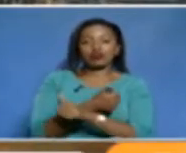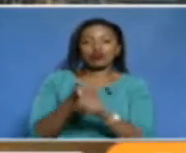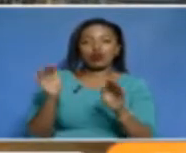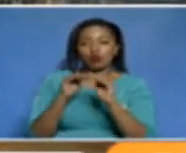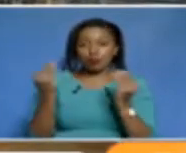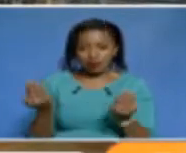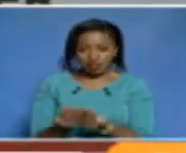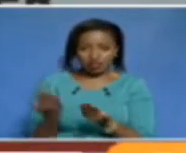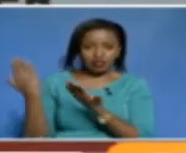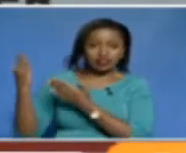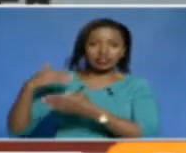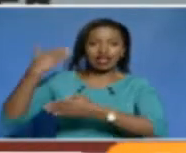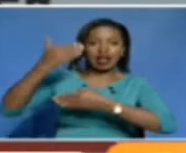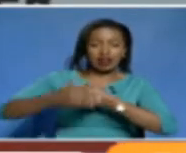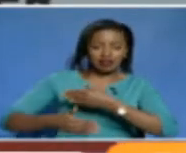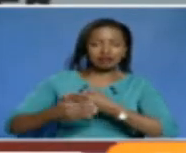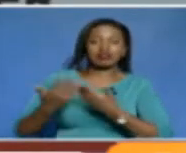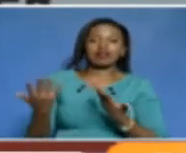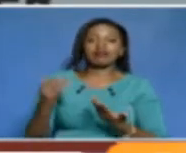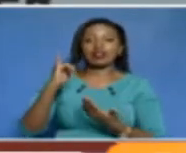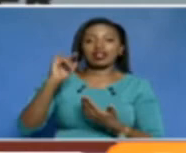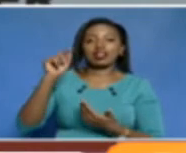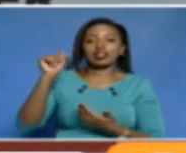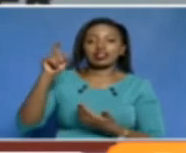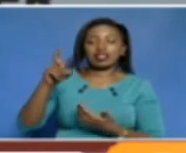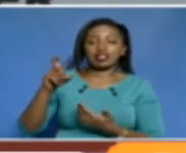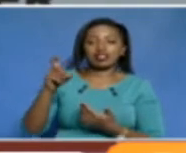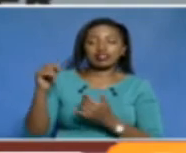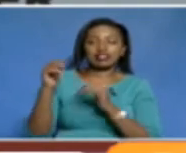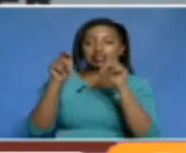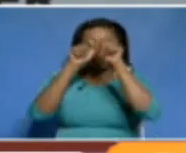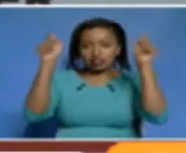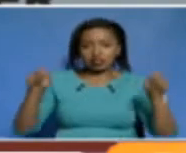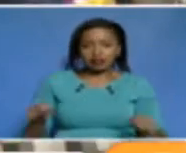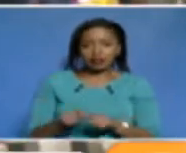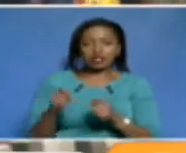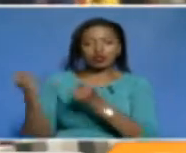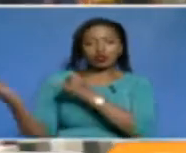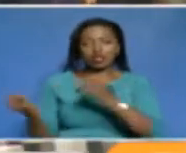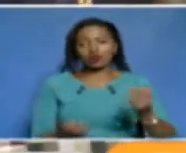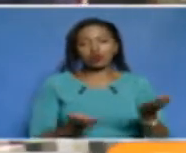made by the taxman with the iTax system and introduction of a unified